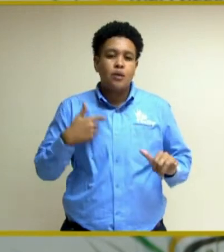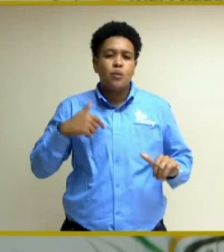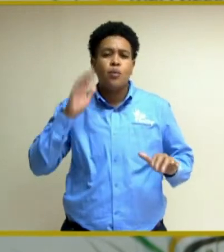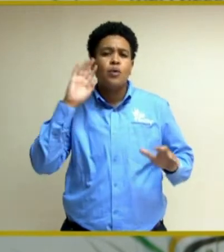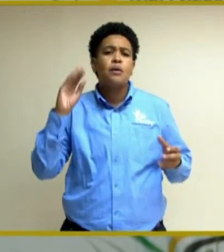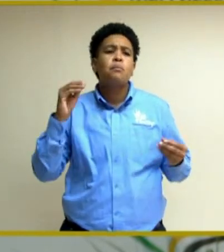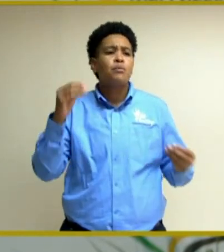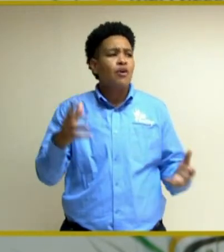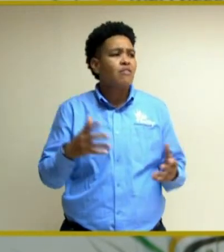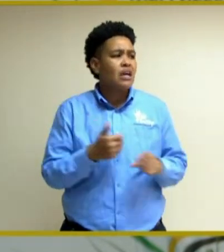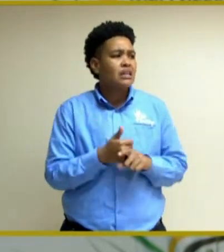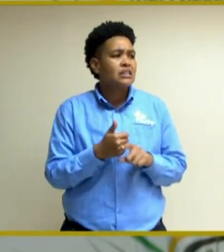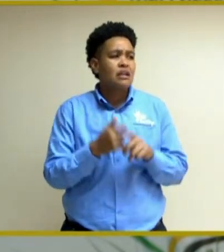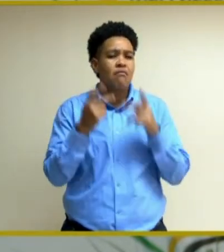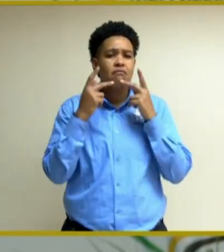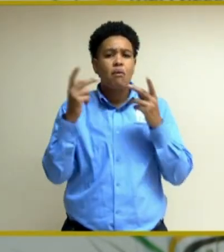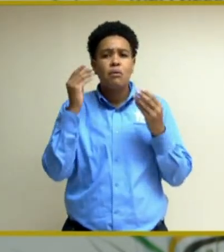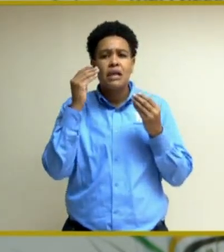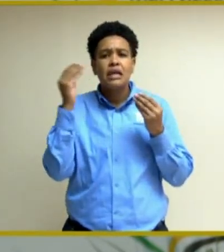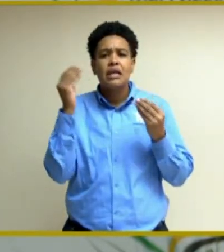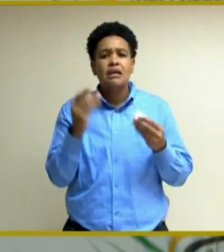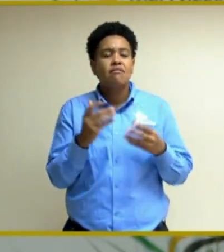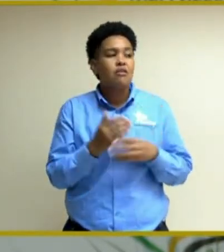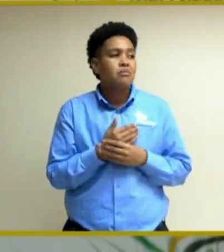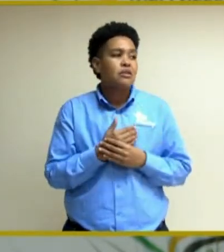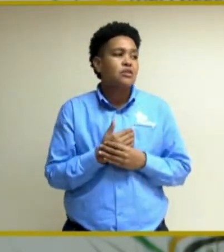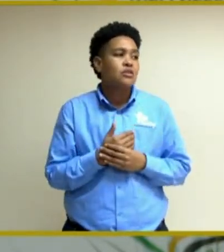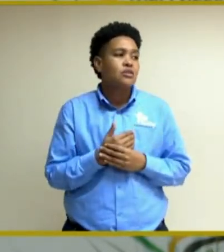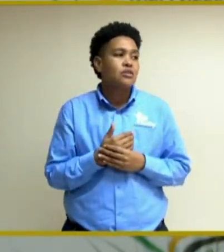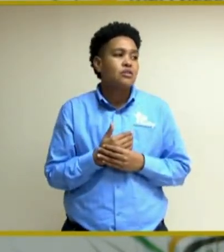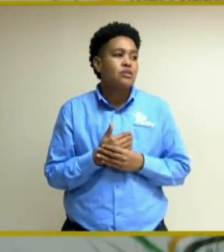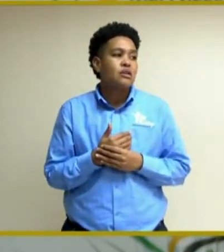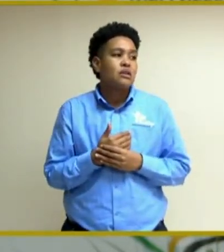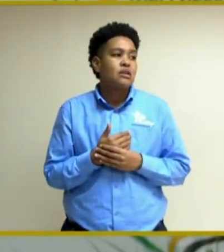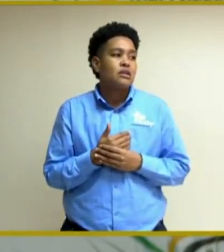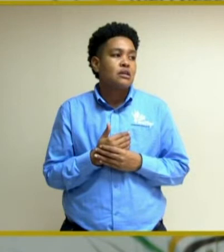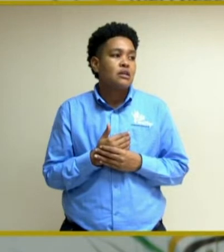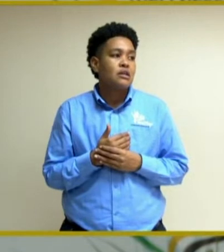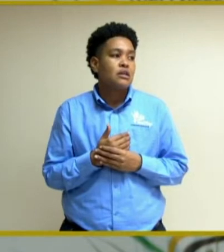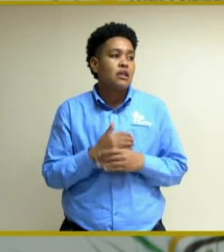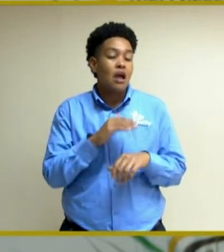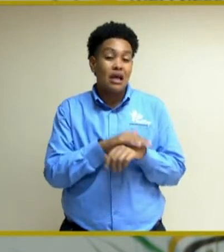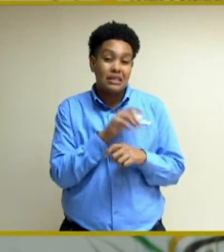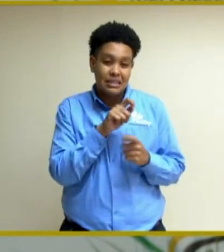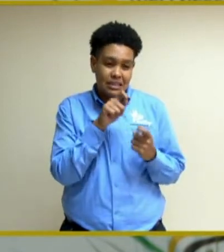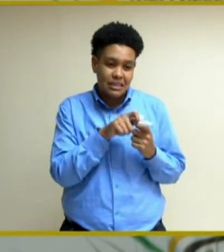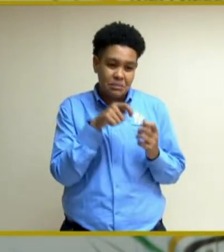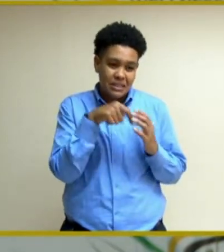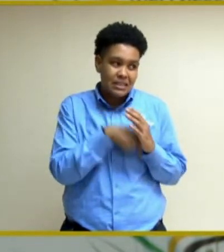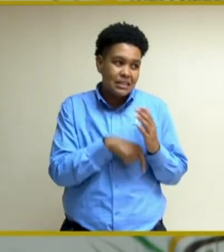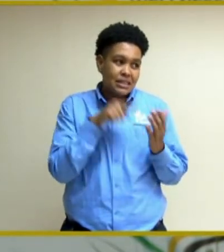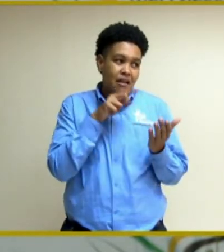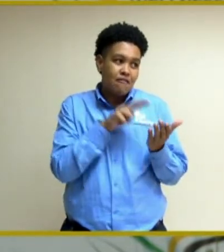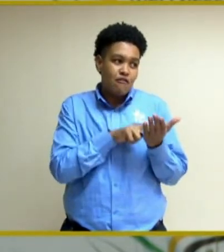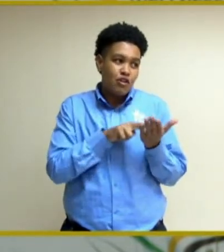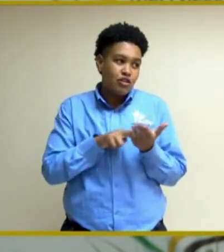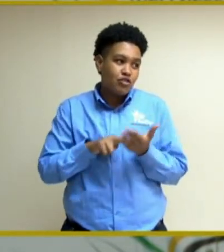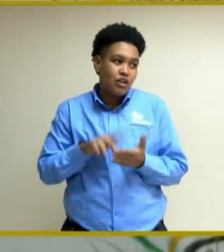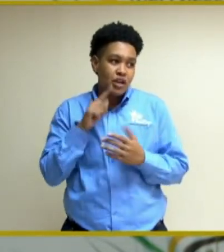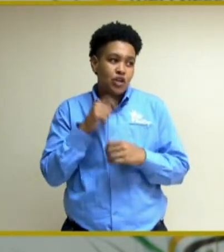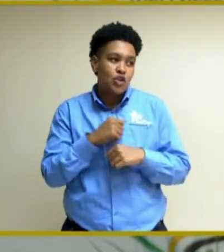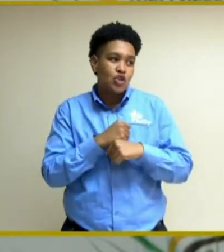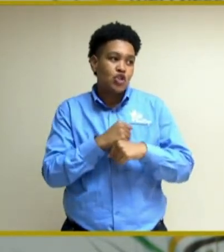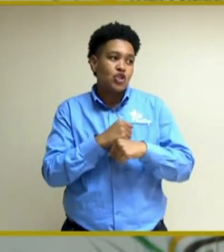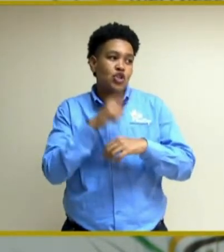provide public information on the specific details of registration to secure